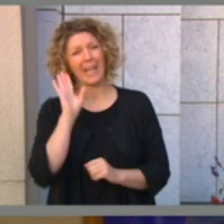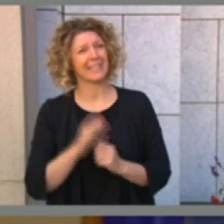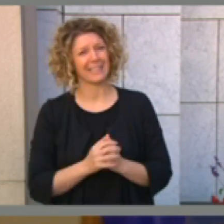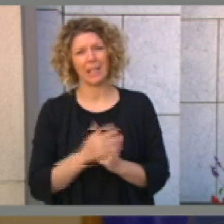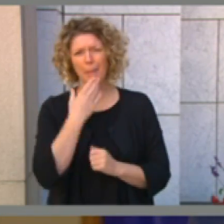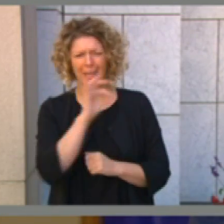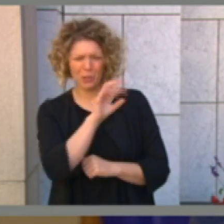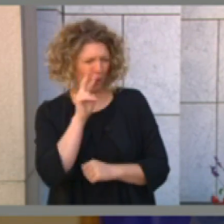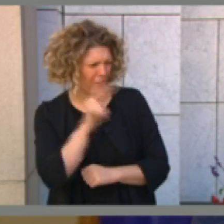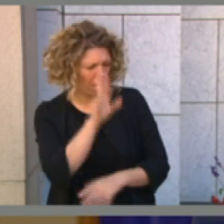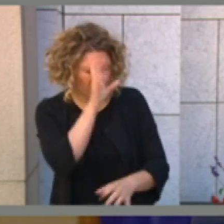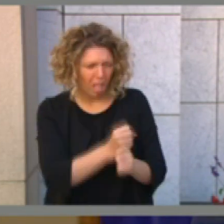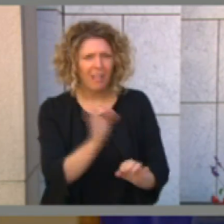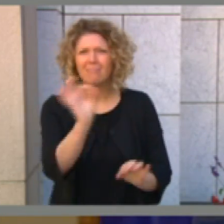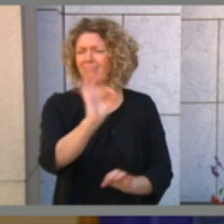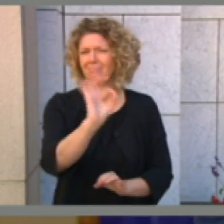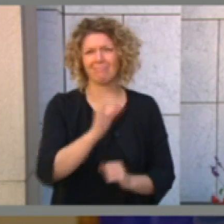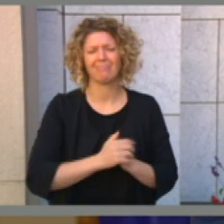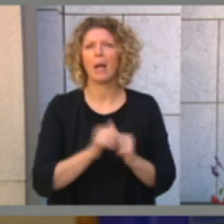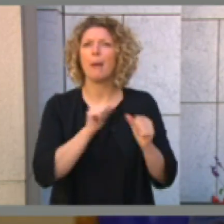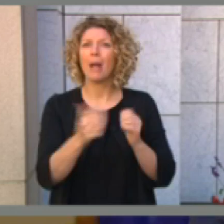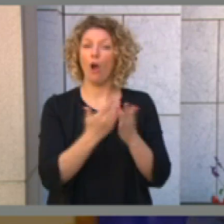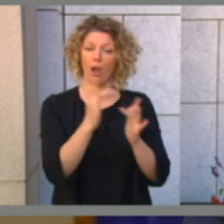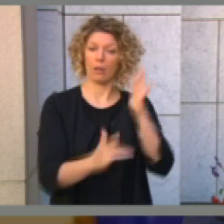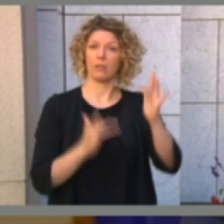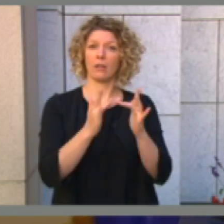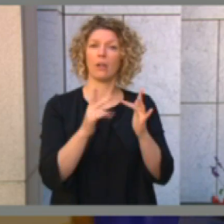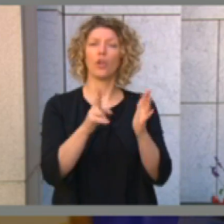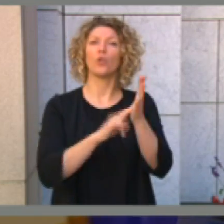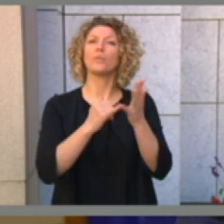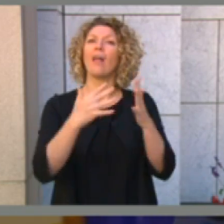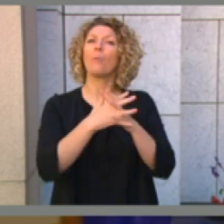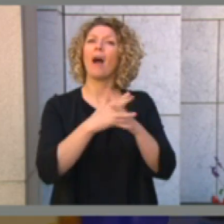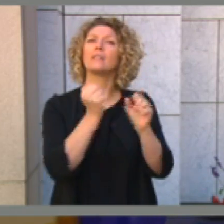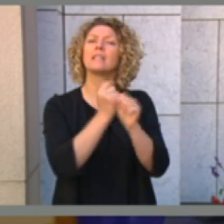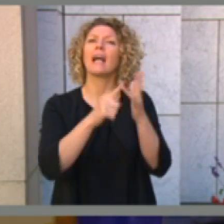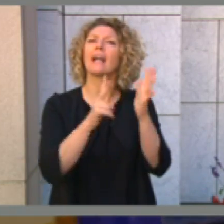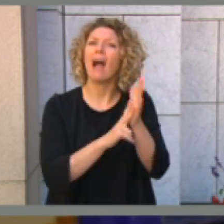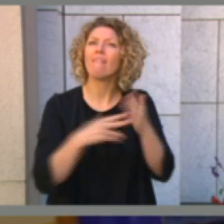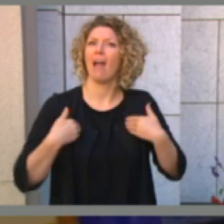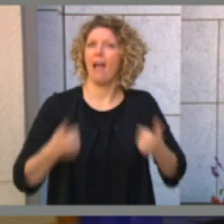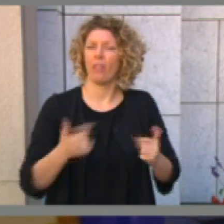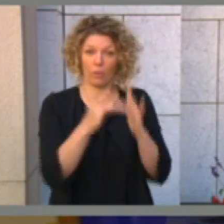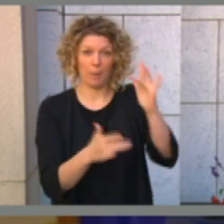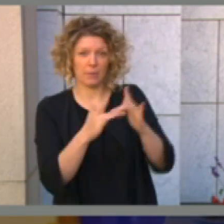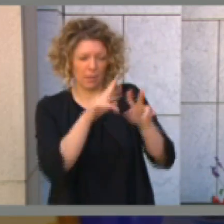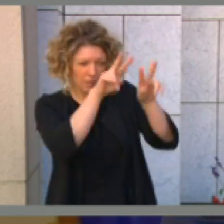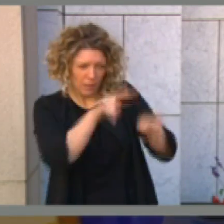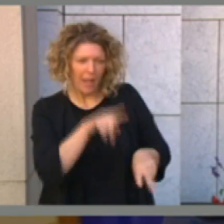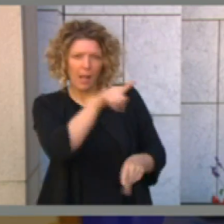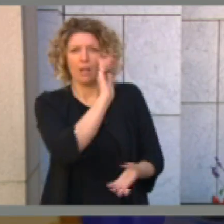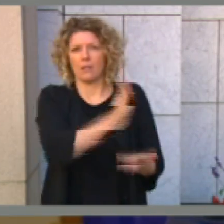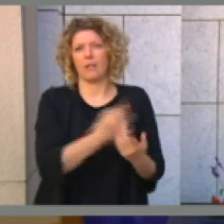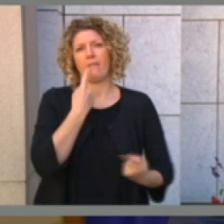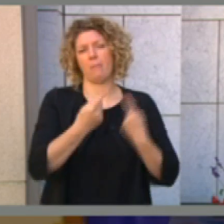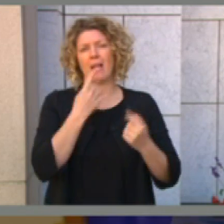go to the relevant state health websites to get your information on what's happening. Avoid all that nonsense that you're seeing on